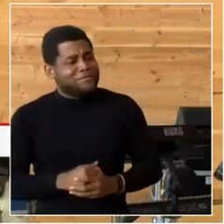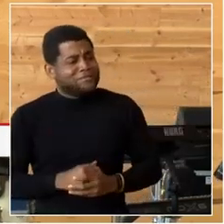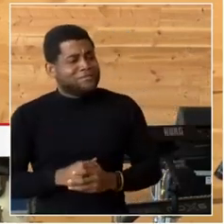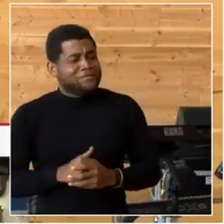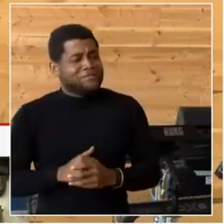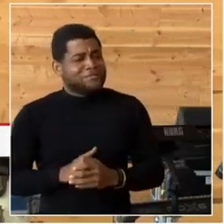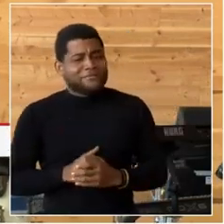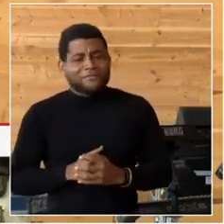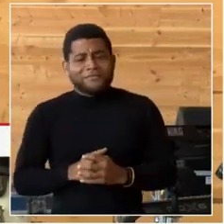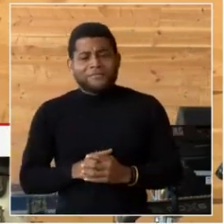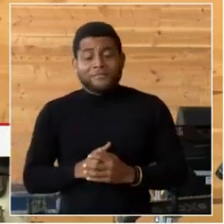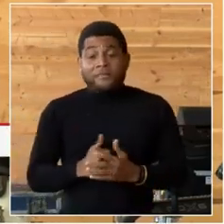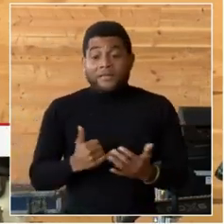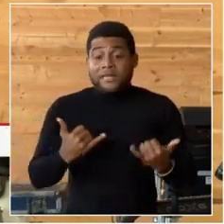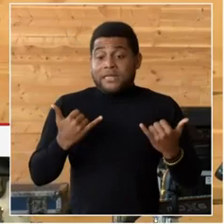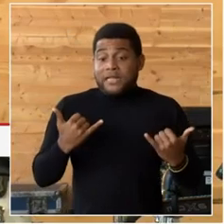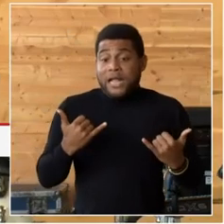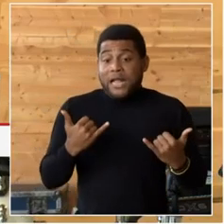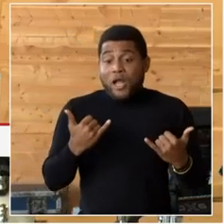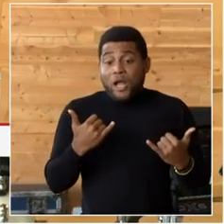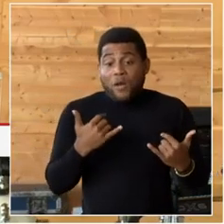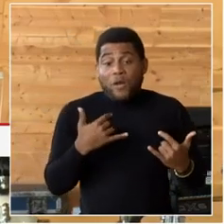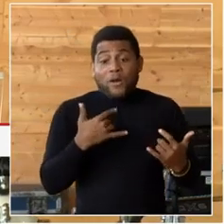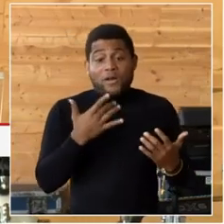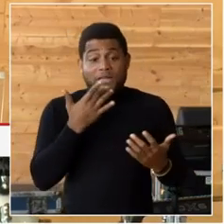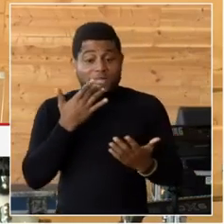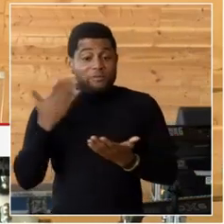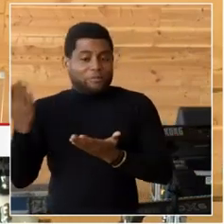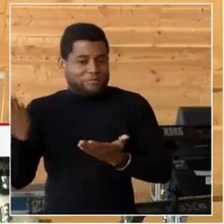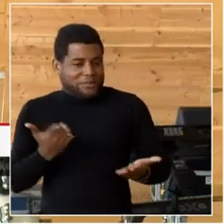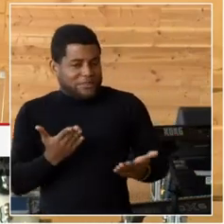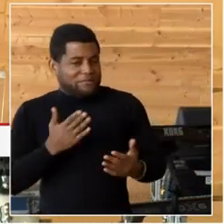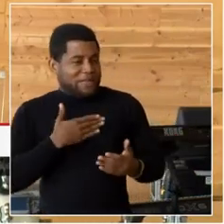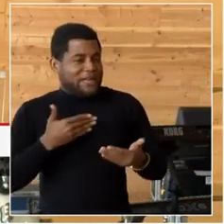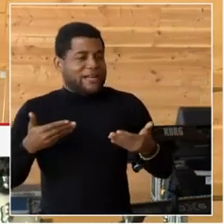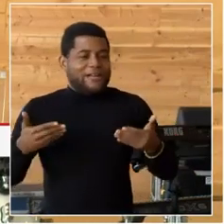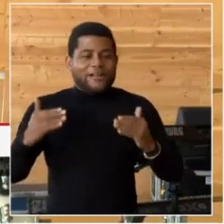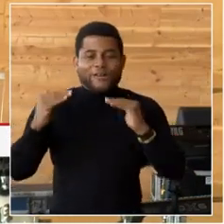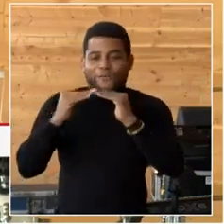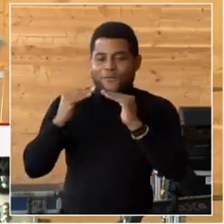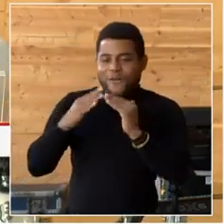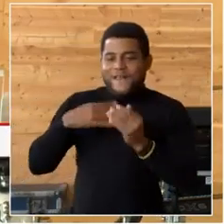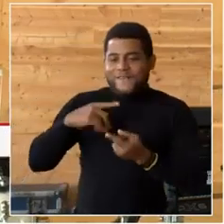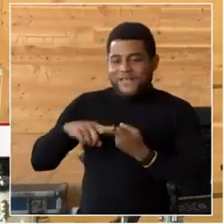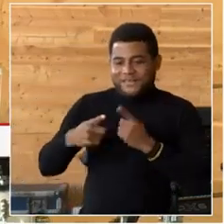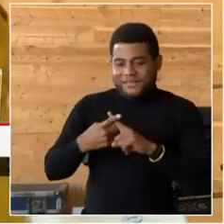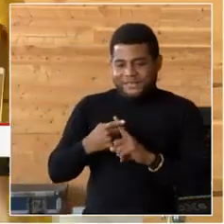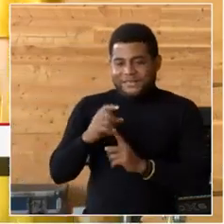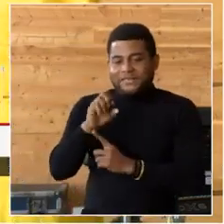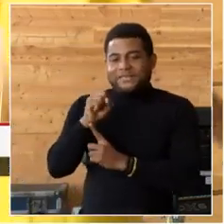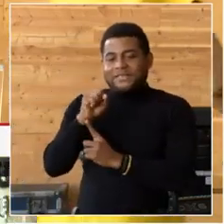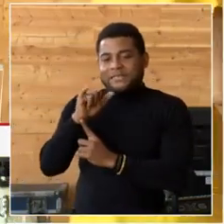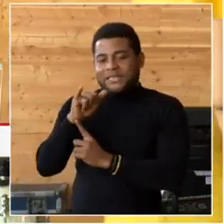And I'd like to bring up my colleague and friend, Sabongale Cook.